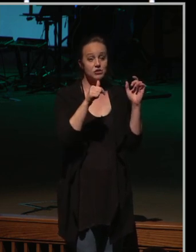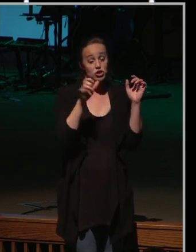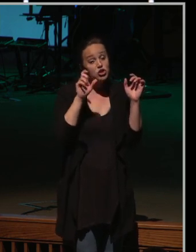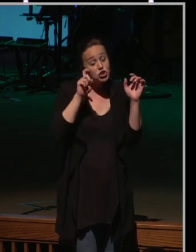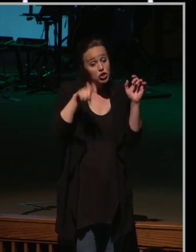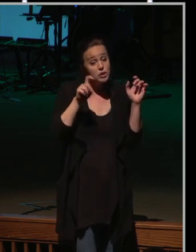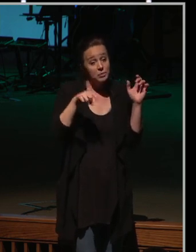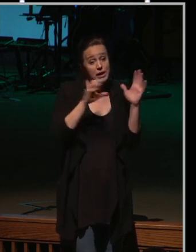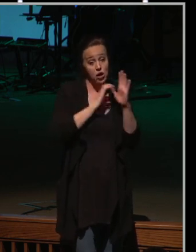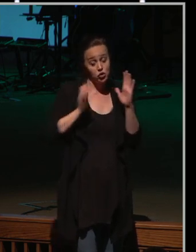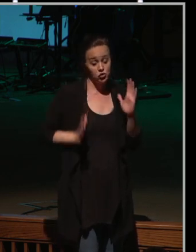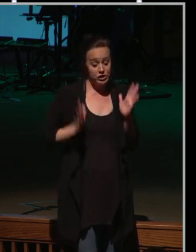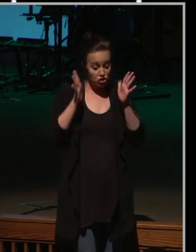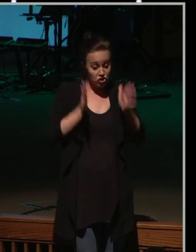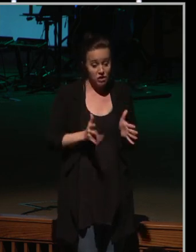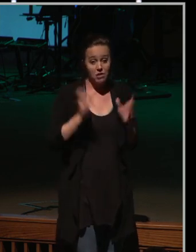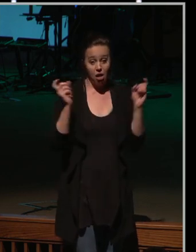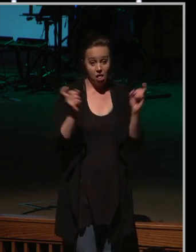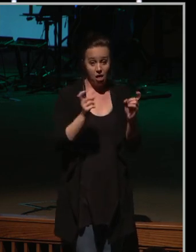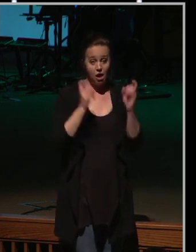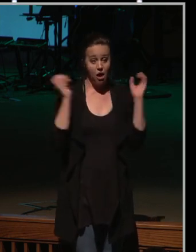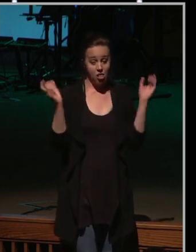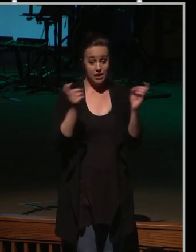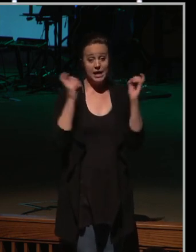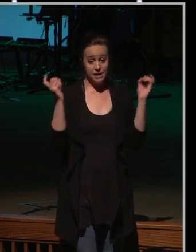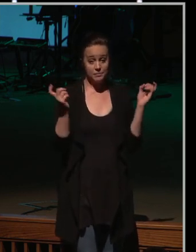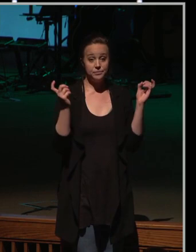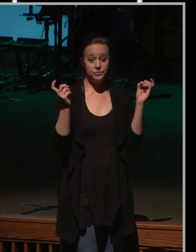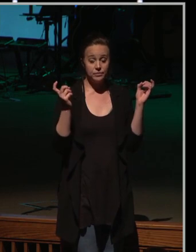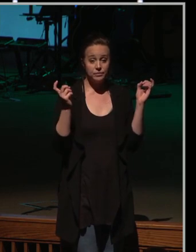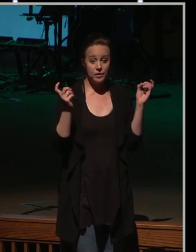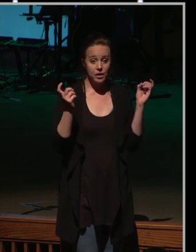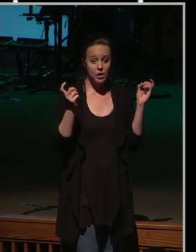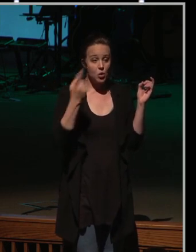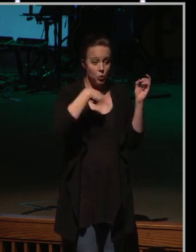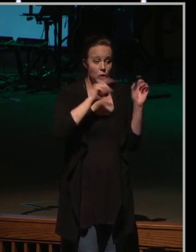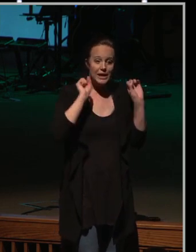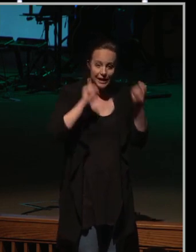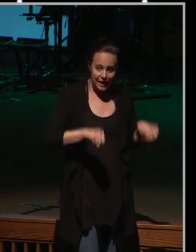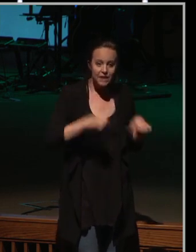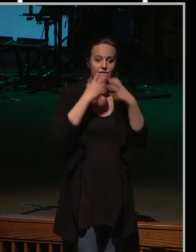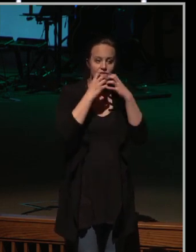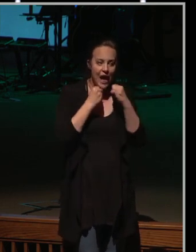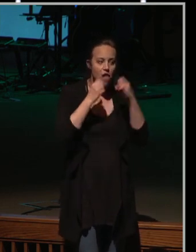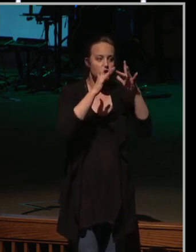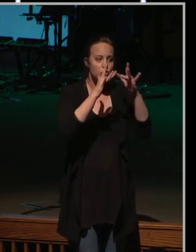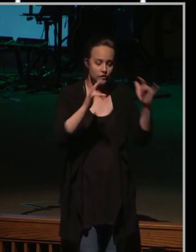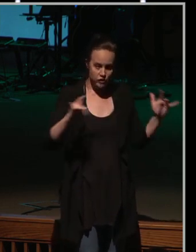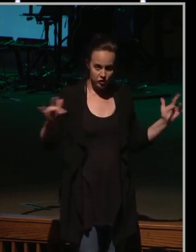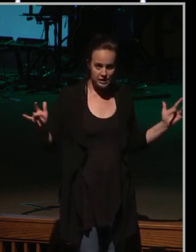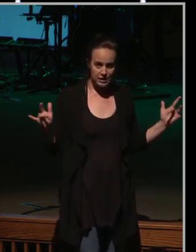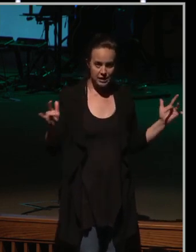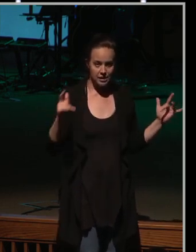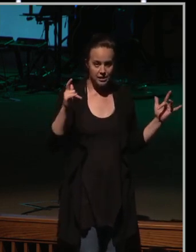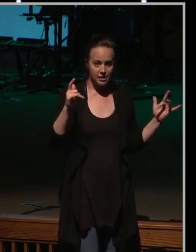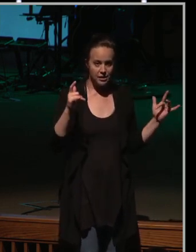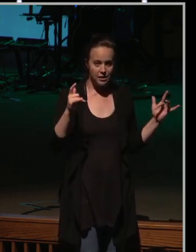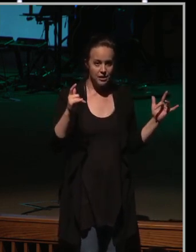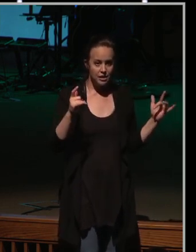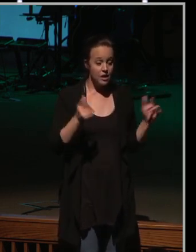own homes can value diversity? Paul continues then with some of these positive behaviors that we are to put